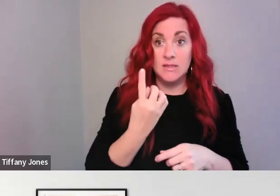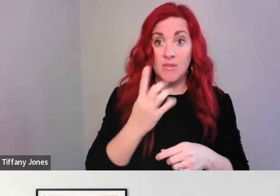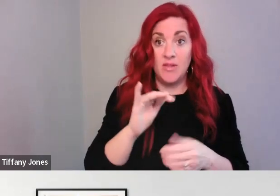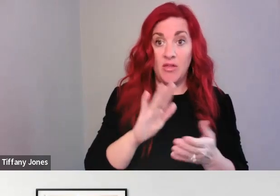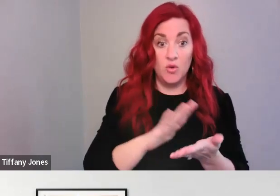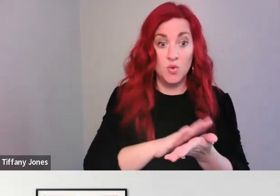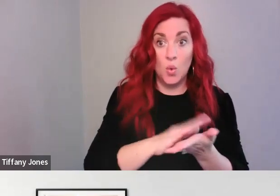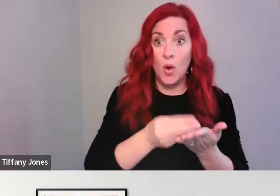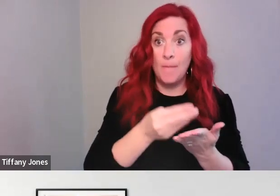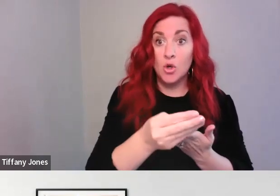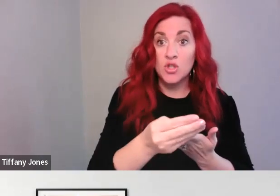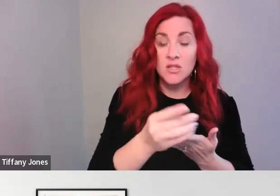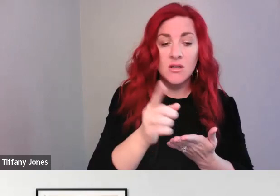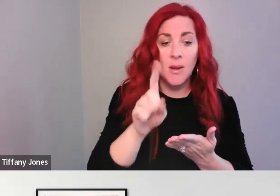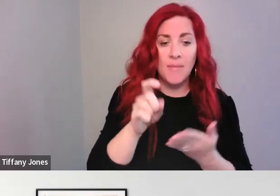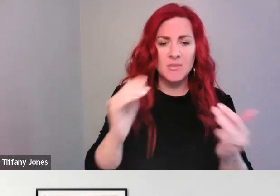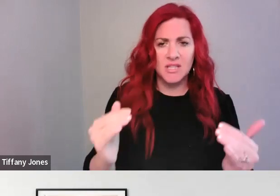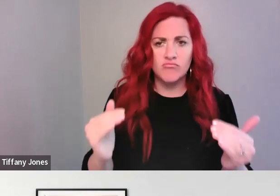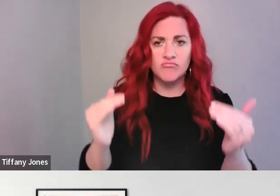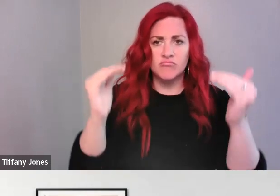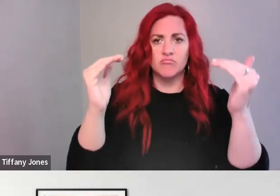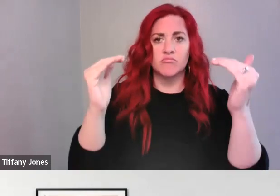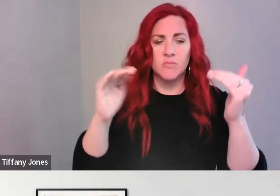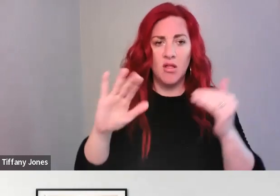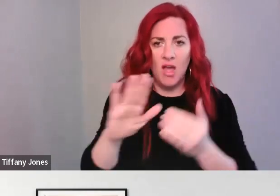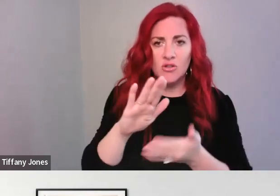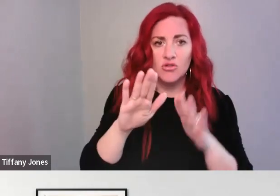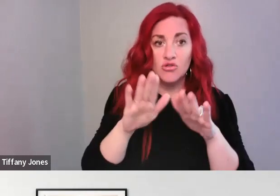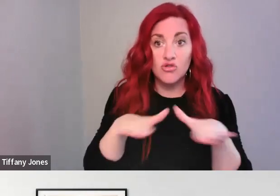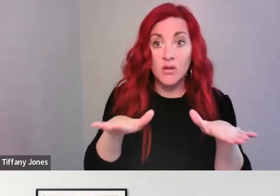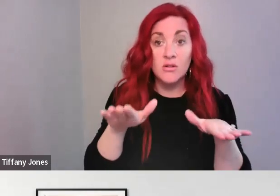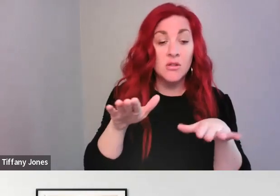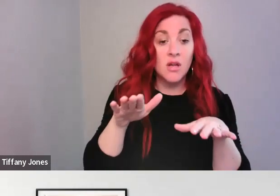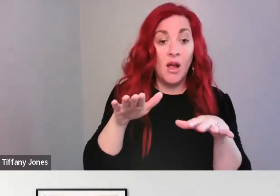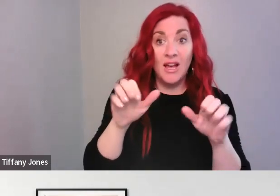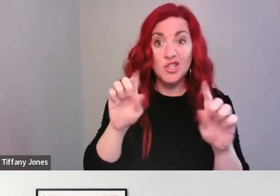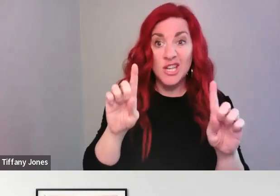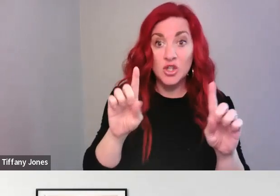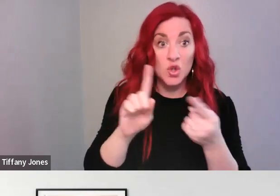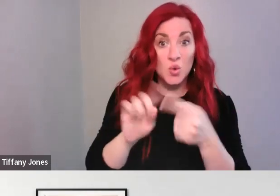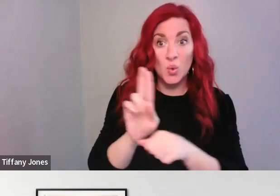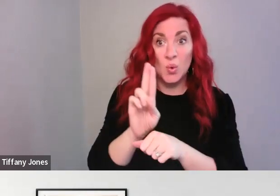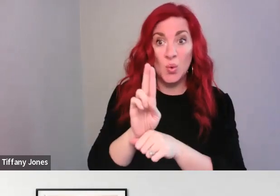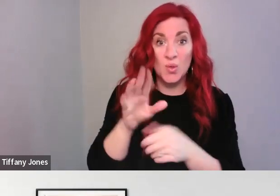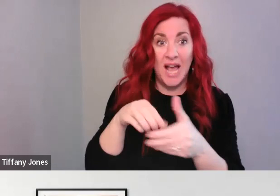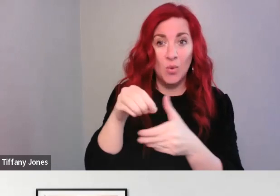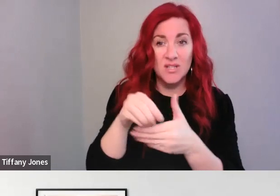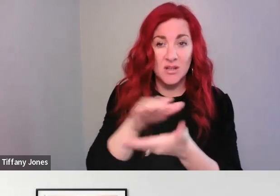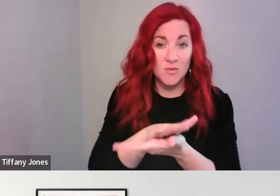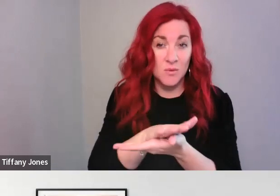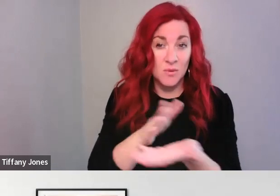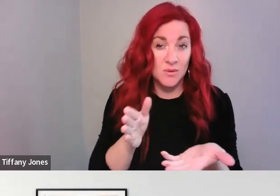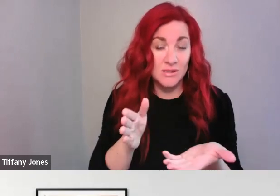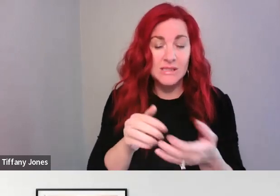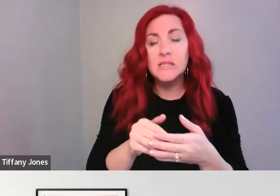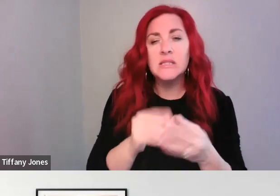to be advancing the child's education in order for it to be used outside of school. So,